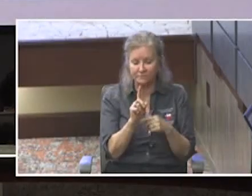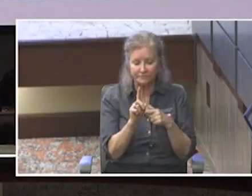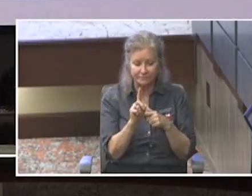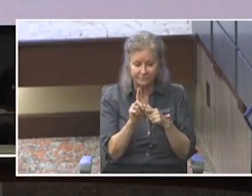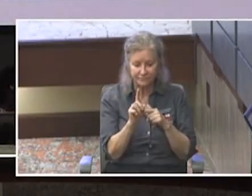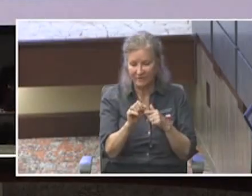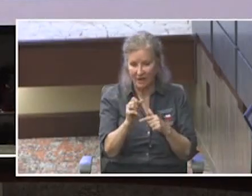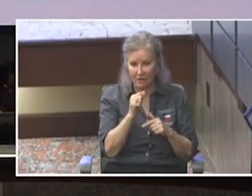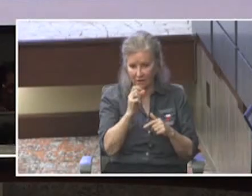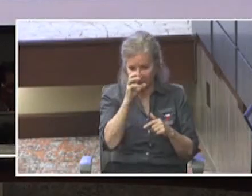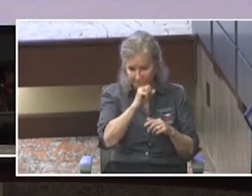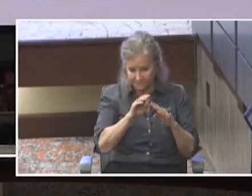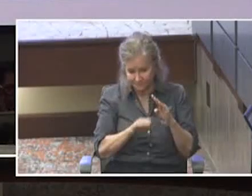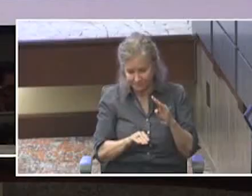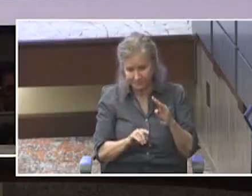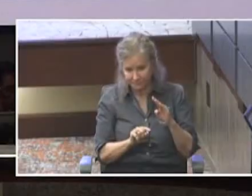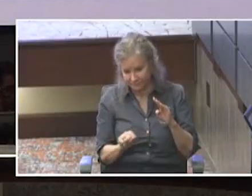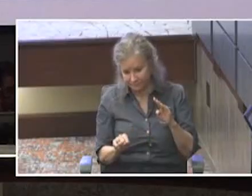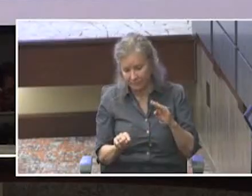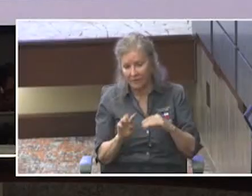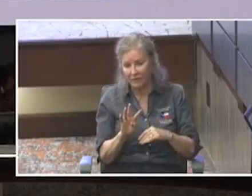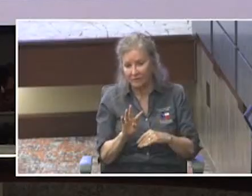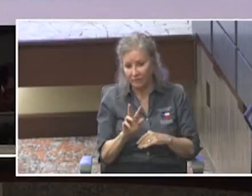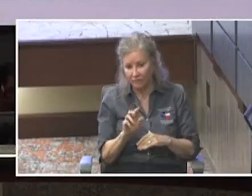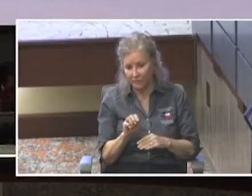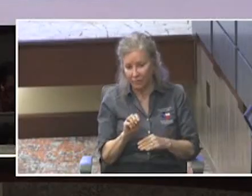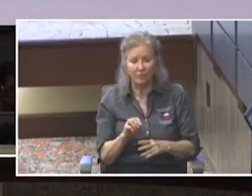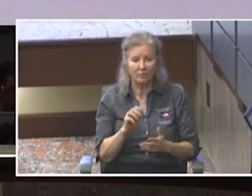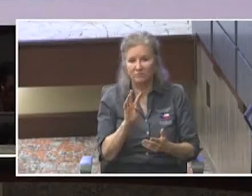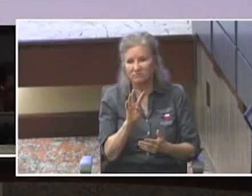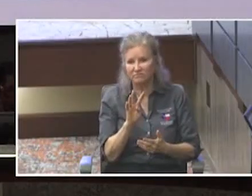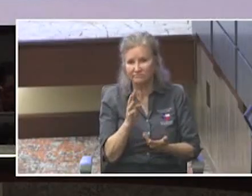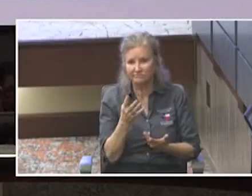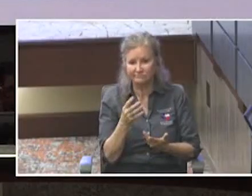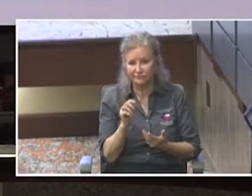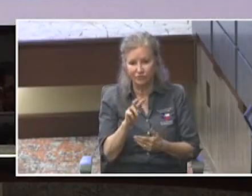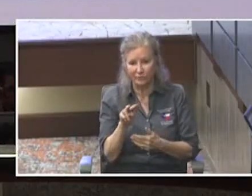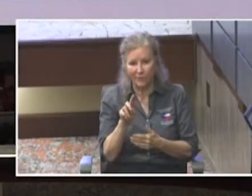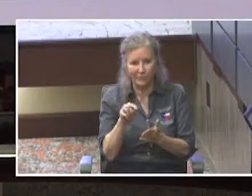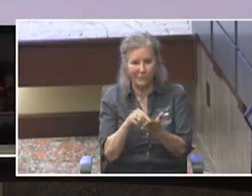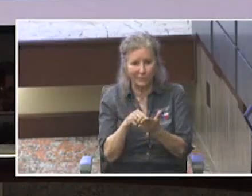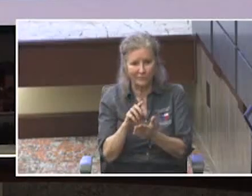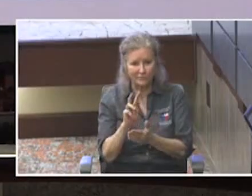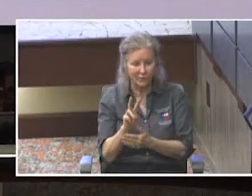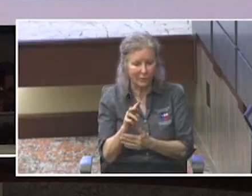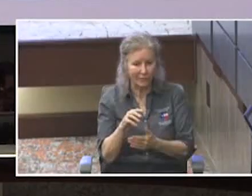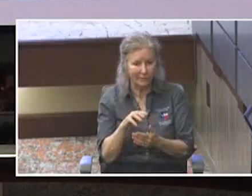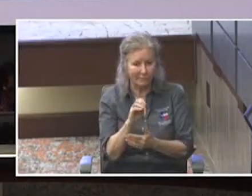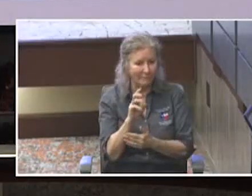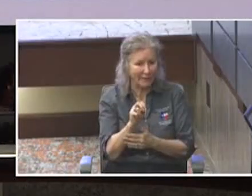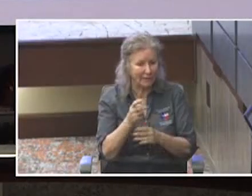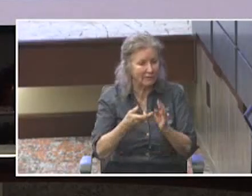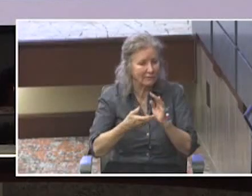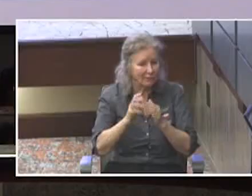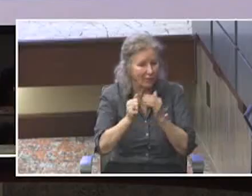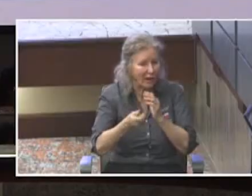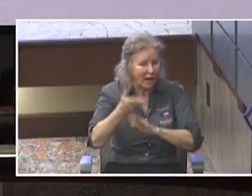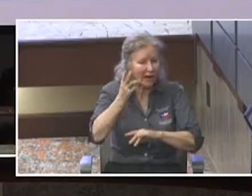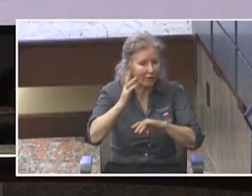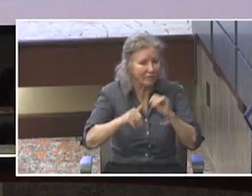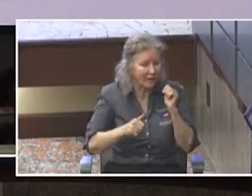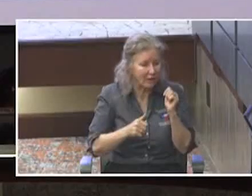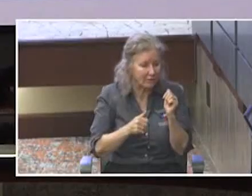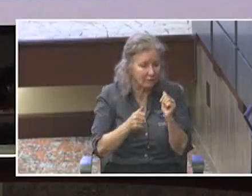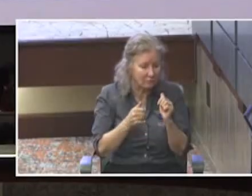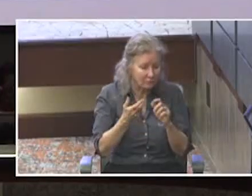see at the bottom right, is $43.2 million. It's $22.2 million higher than the minimum reserve policy amount. And so that's